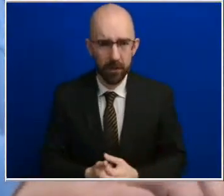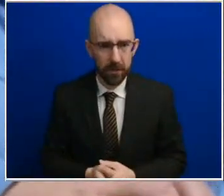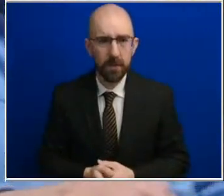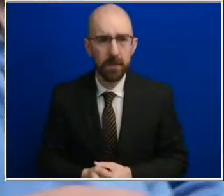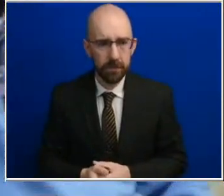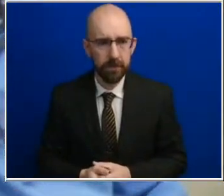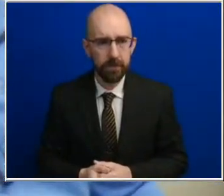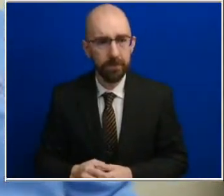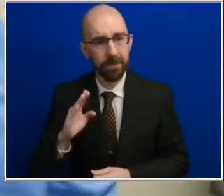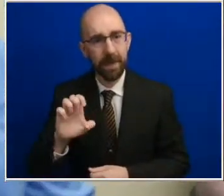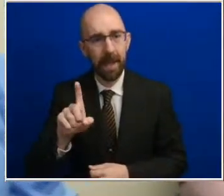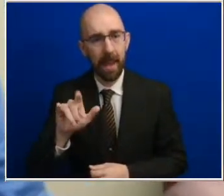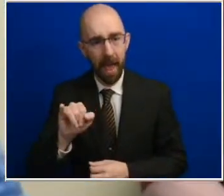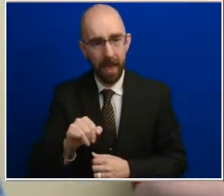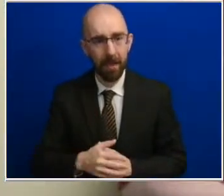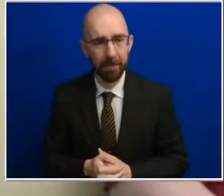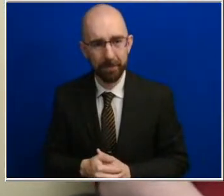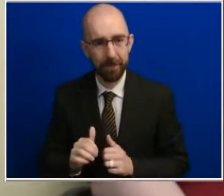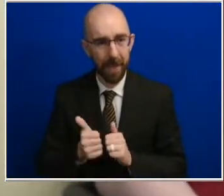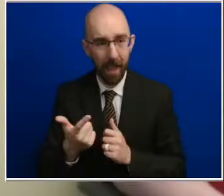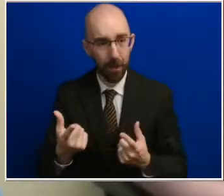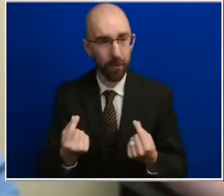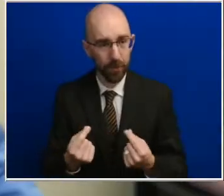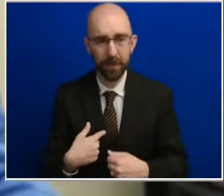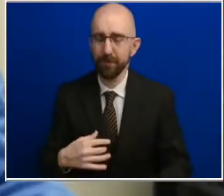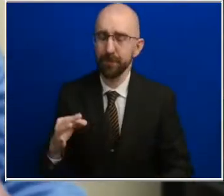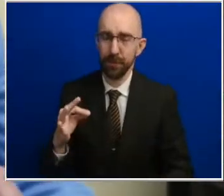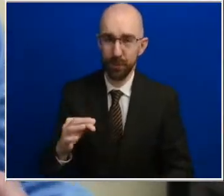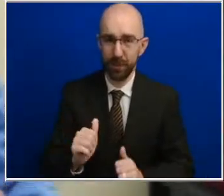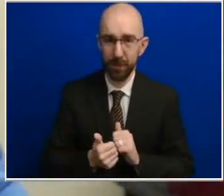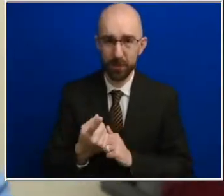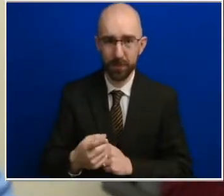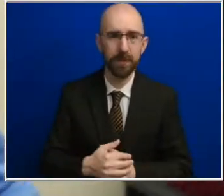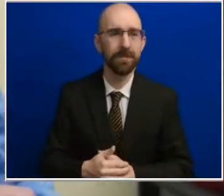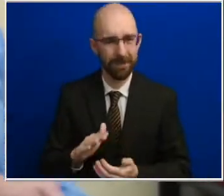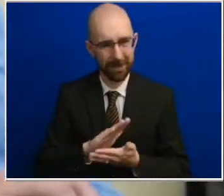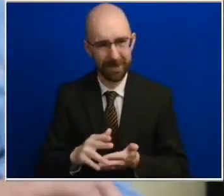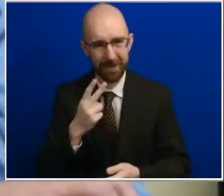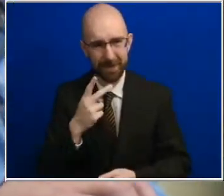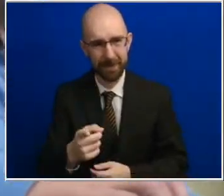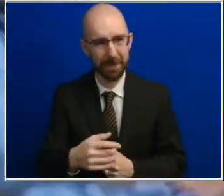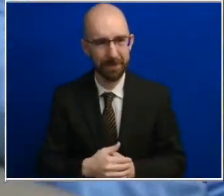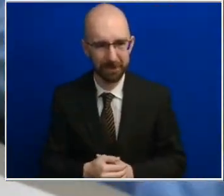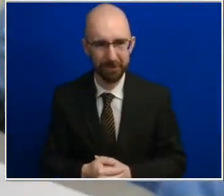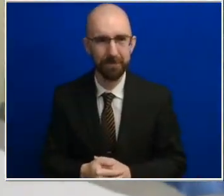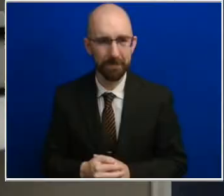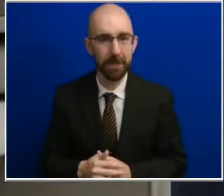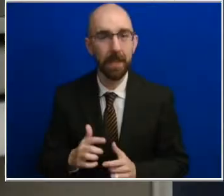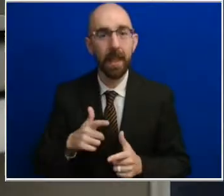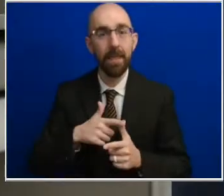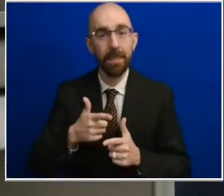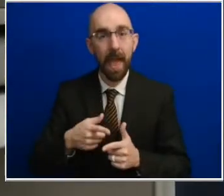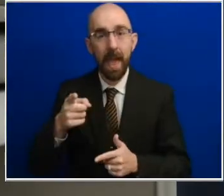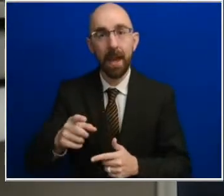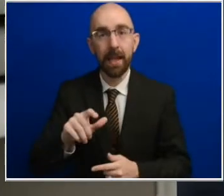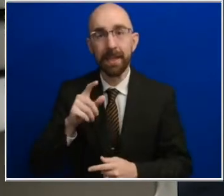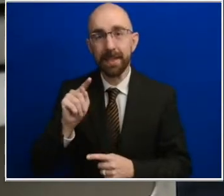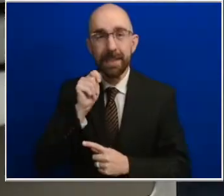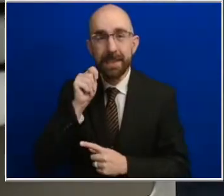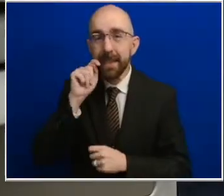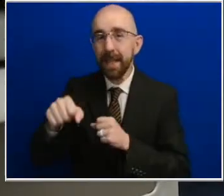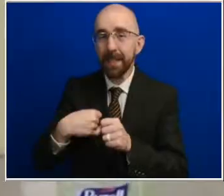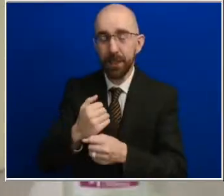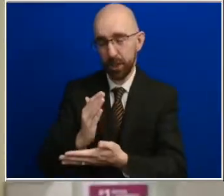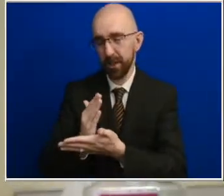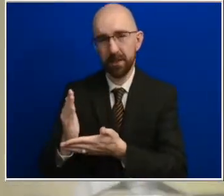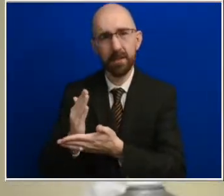Eli. Hey. How's it going? Yeah, you? Good, it's nice to see you. See you. Then, in his late teens, everything changed when